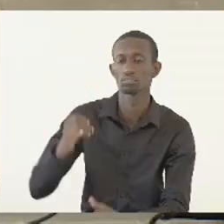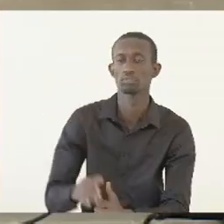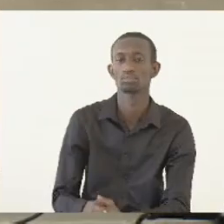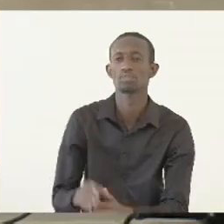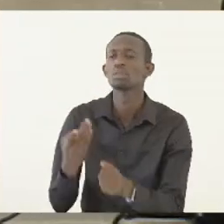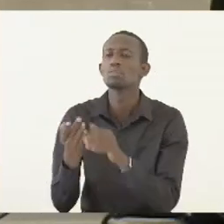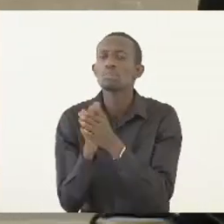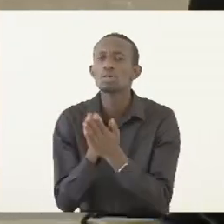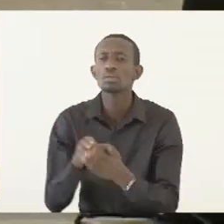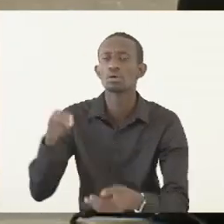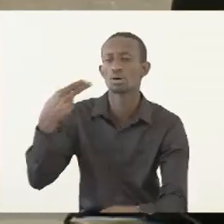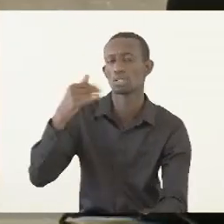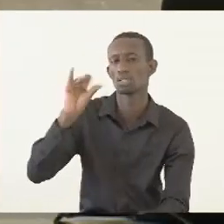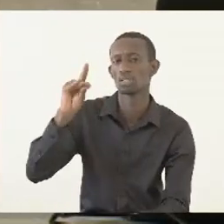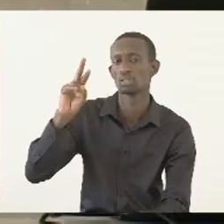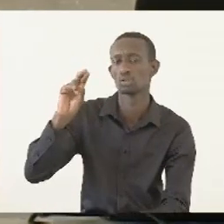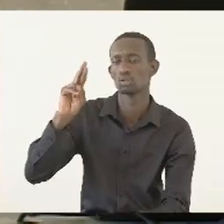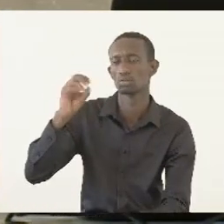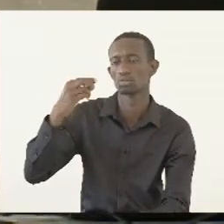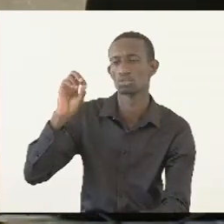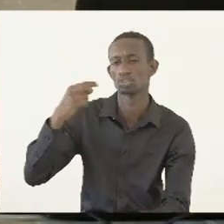becomes hydrogen